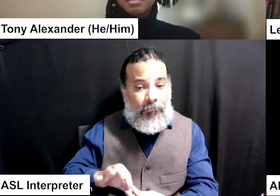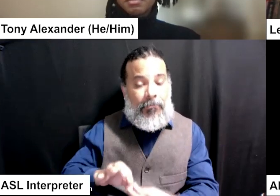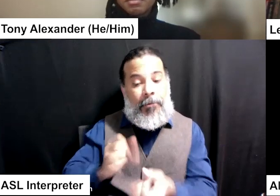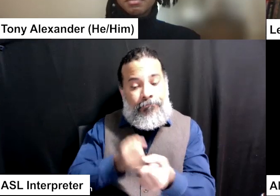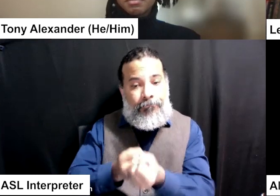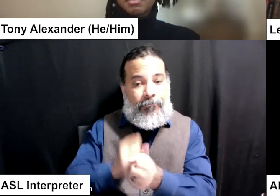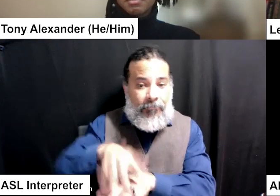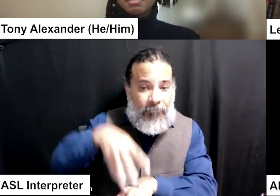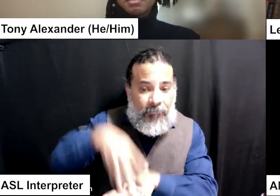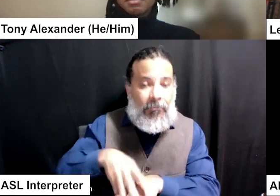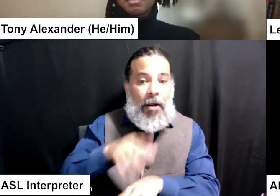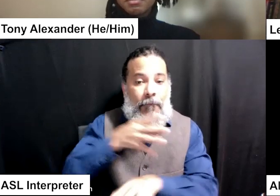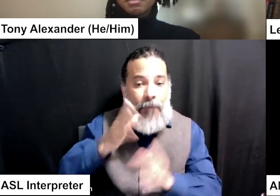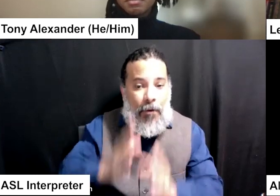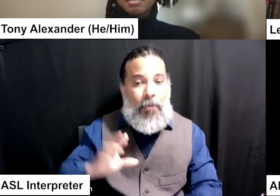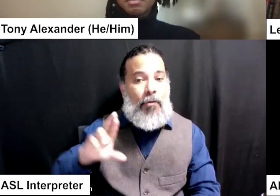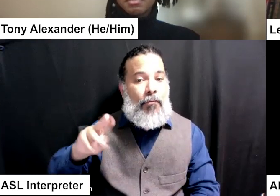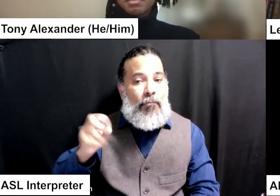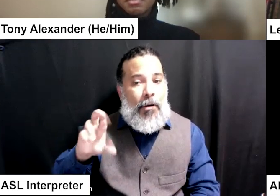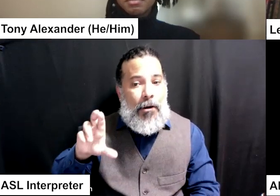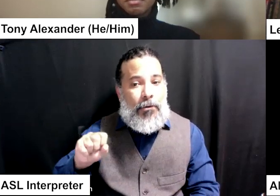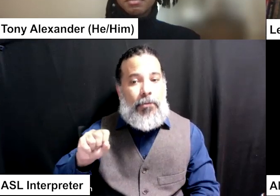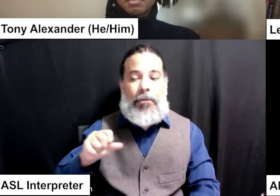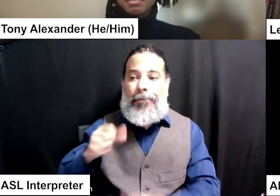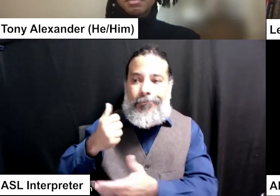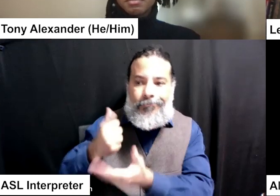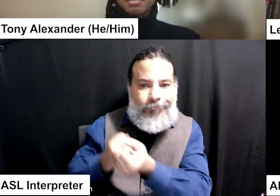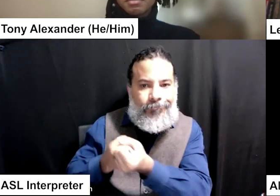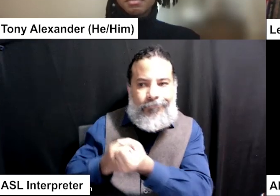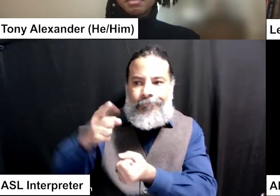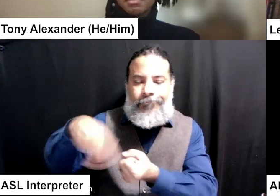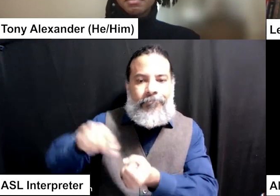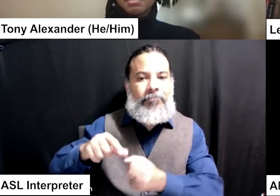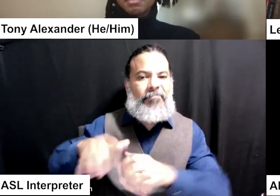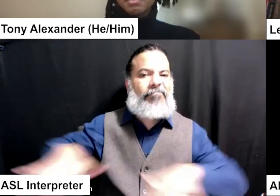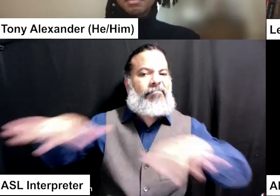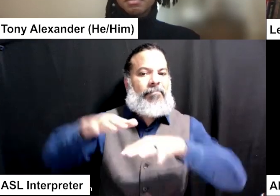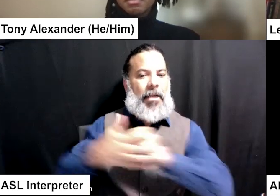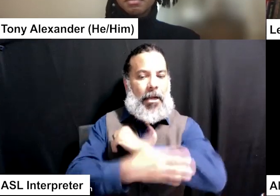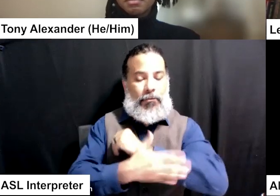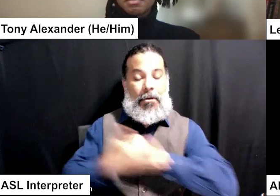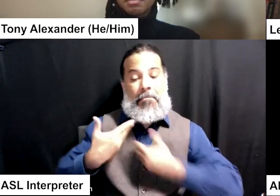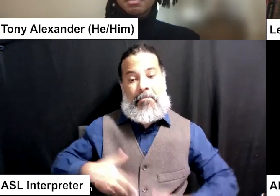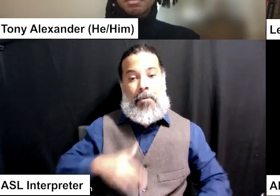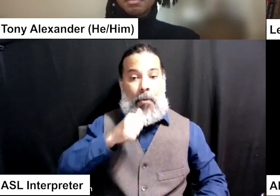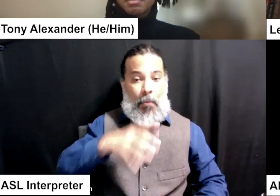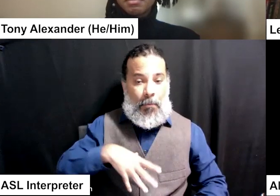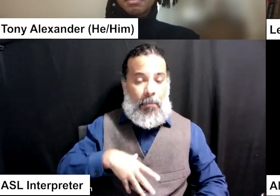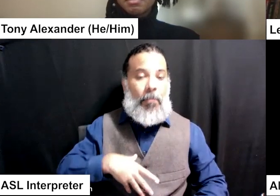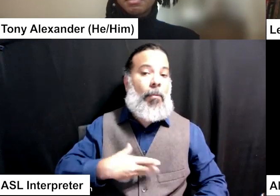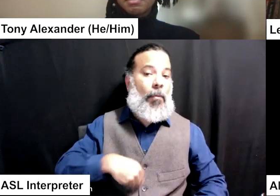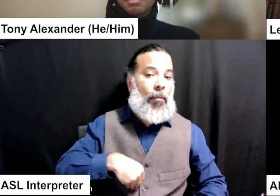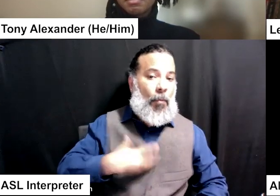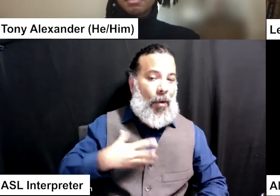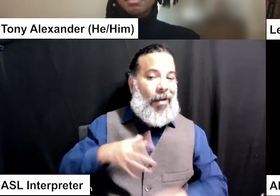American farmers and ranchers and ending hunger across Indian country. I am a Native American woman with blonde hair, blue eyes, and